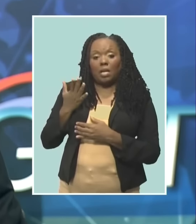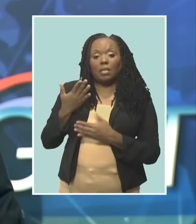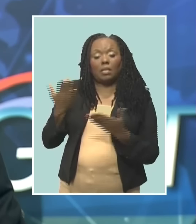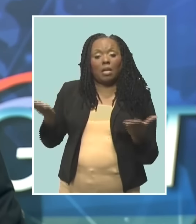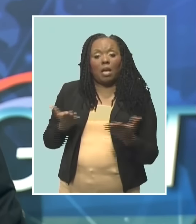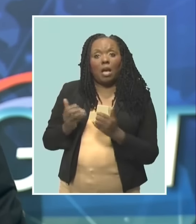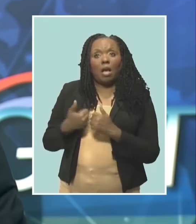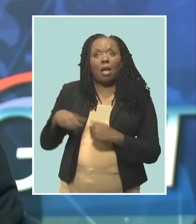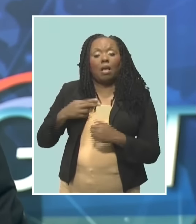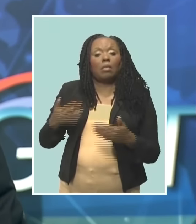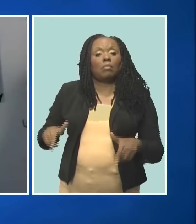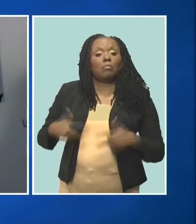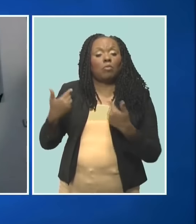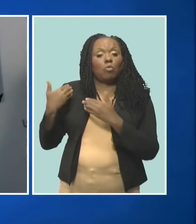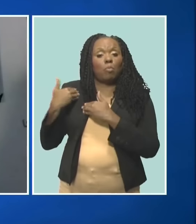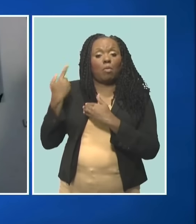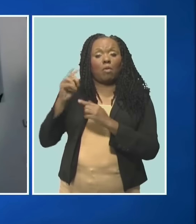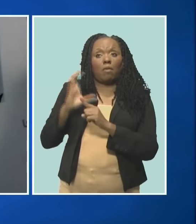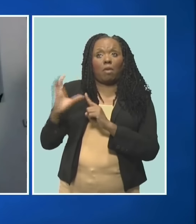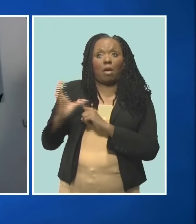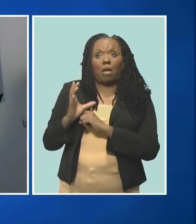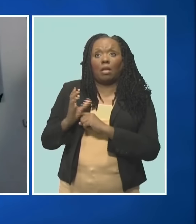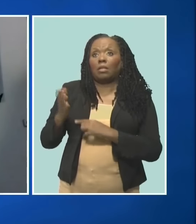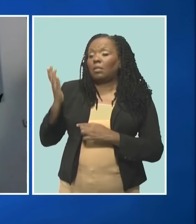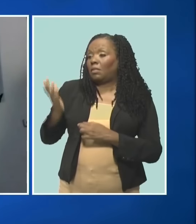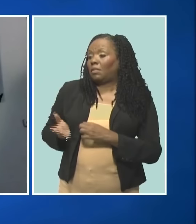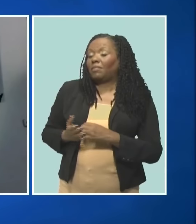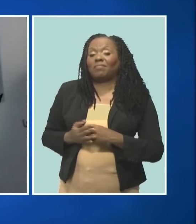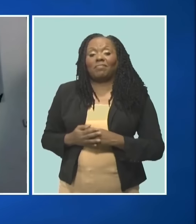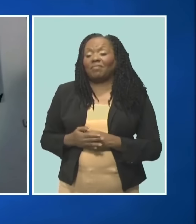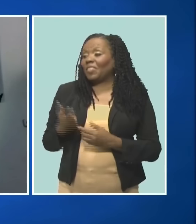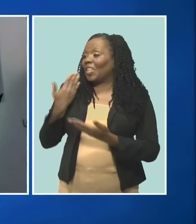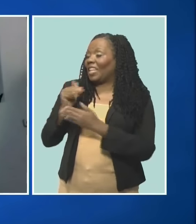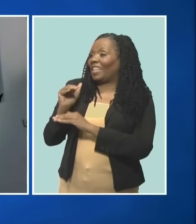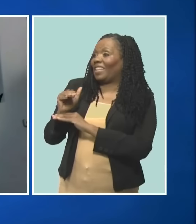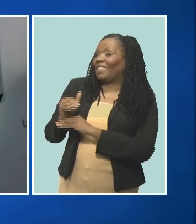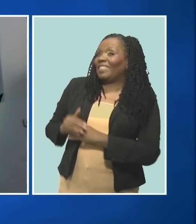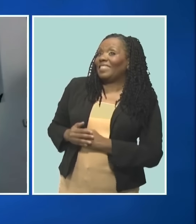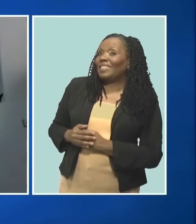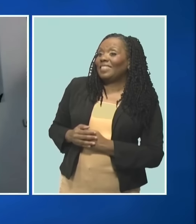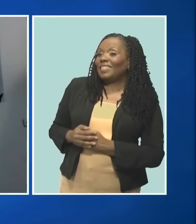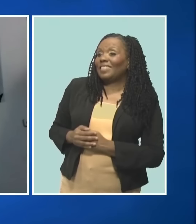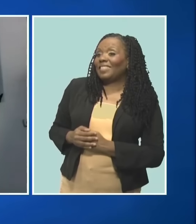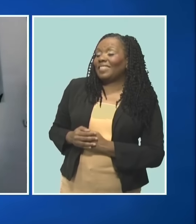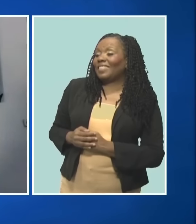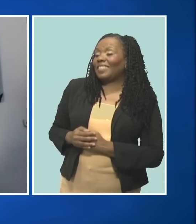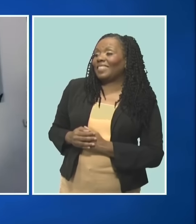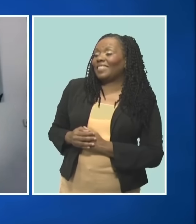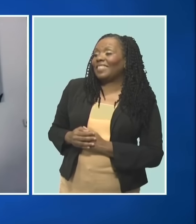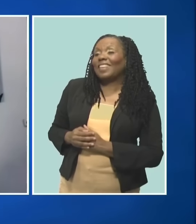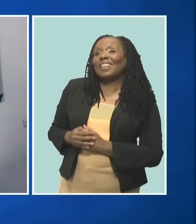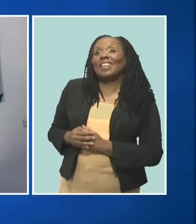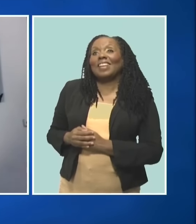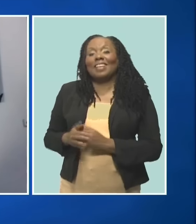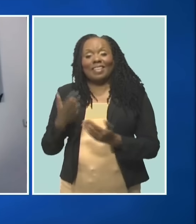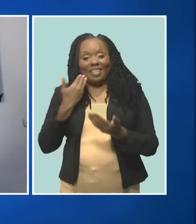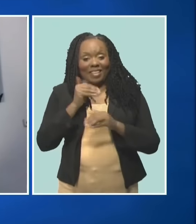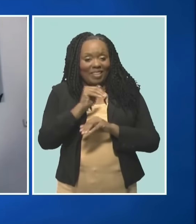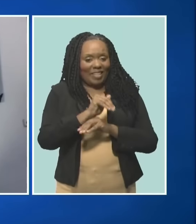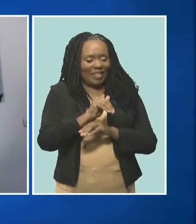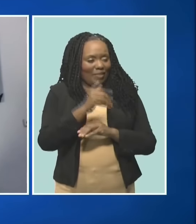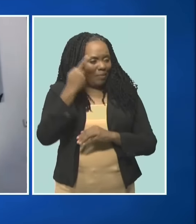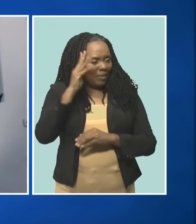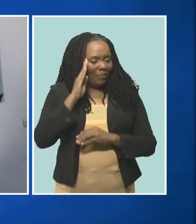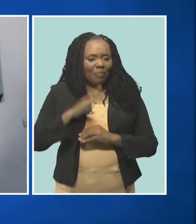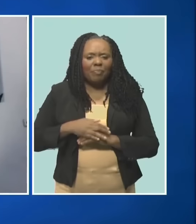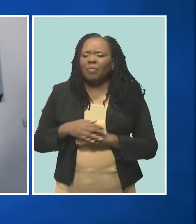responsibility for culture, Dr. Chantal Munro-Knight. Minister, good evening to you. Good evening to you, Pearson. What is your